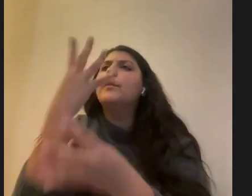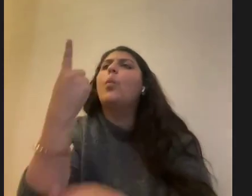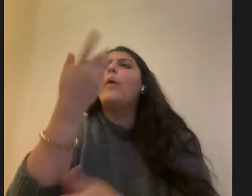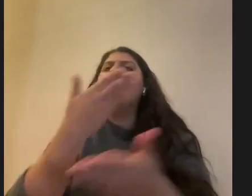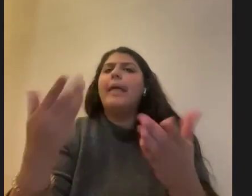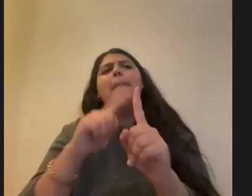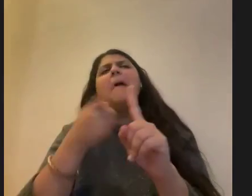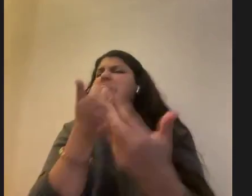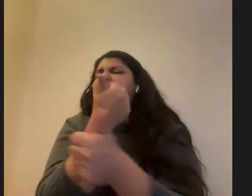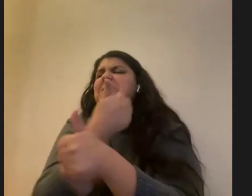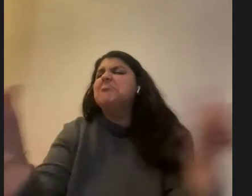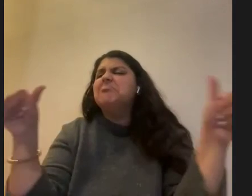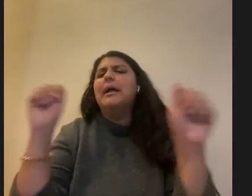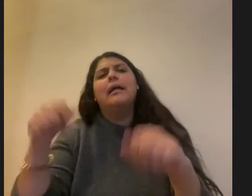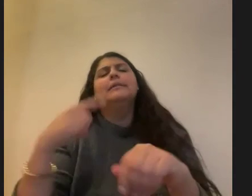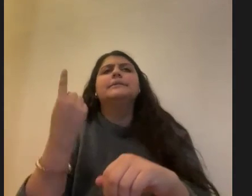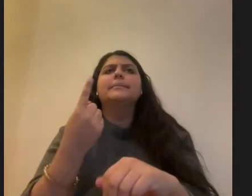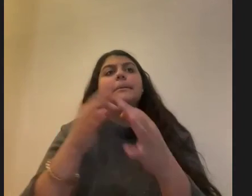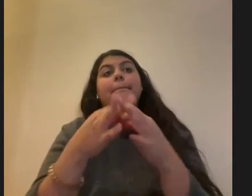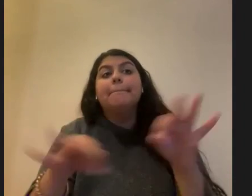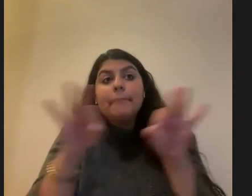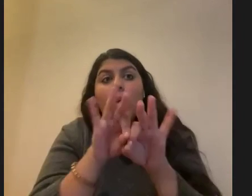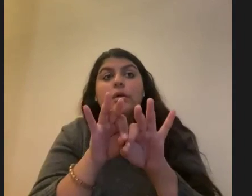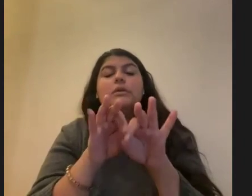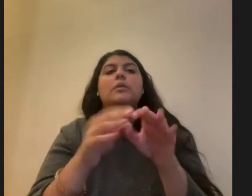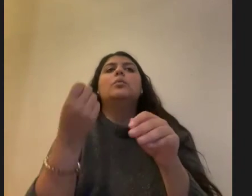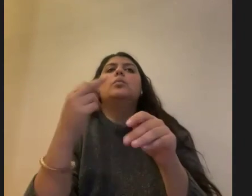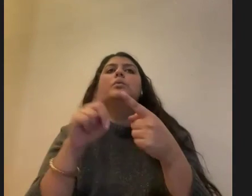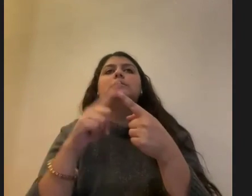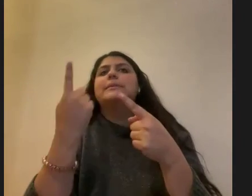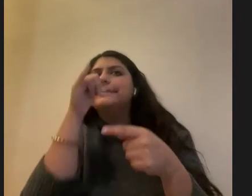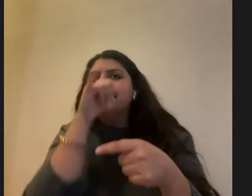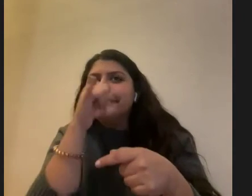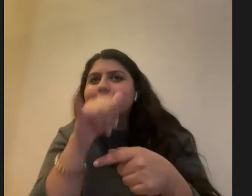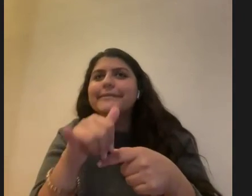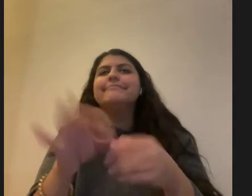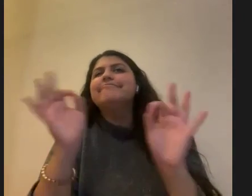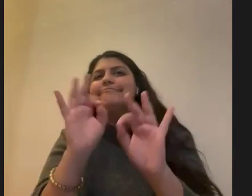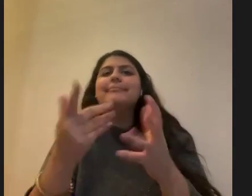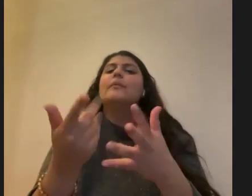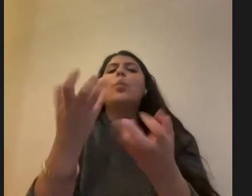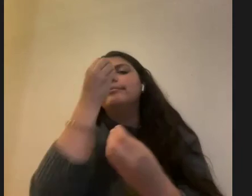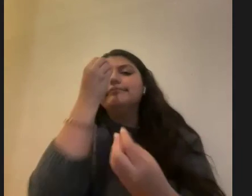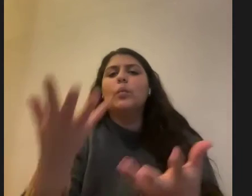literally anything. It could be important and significant or silly and frivolous. What do you tell them?